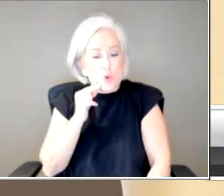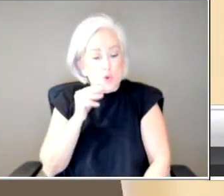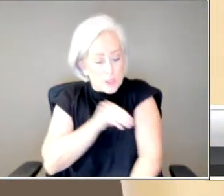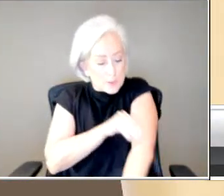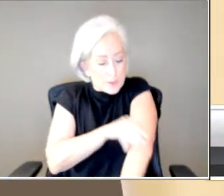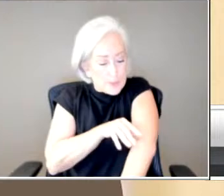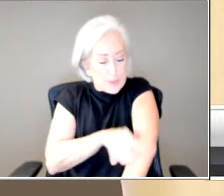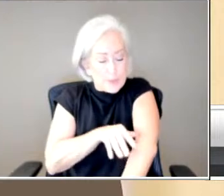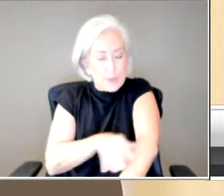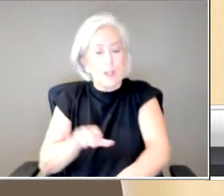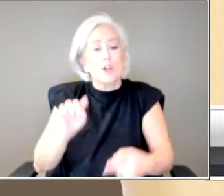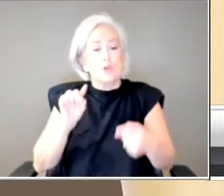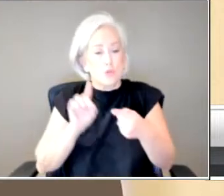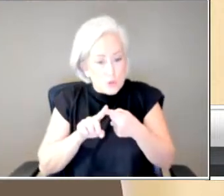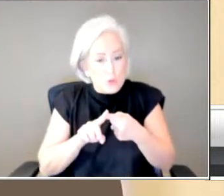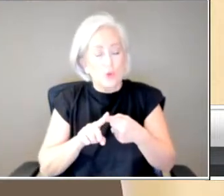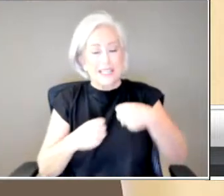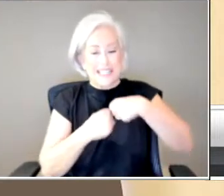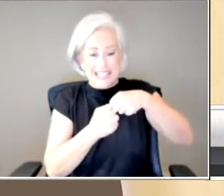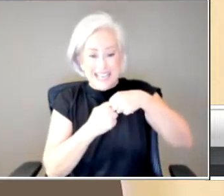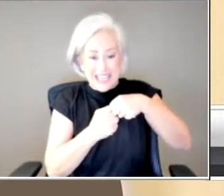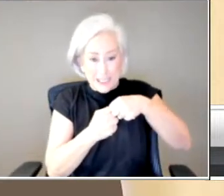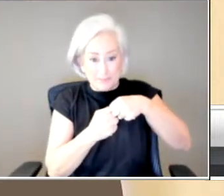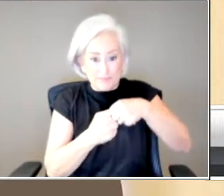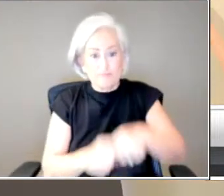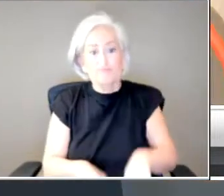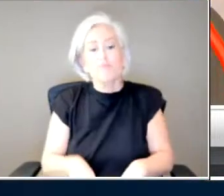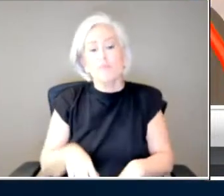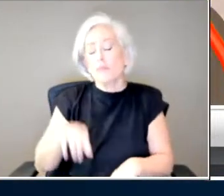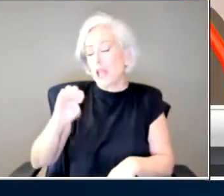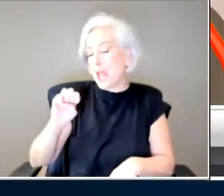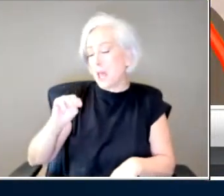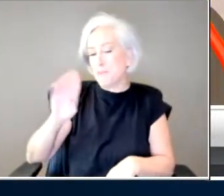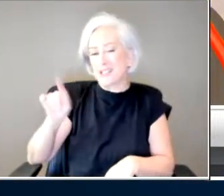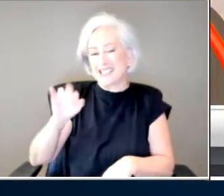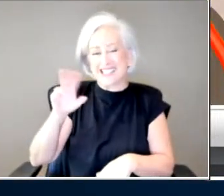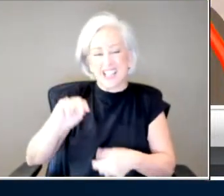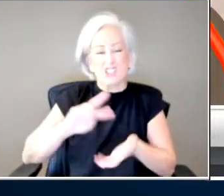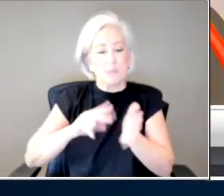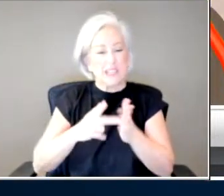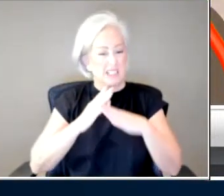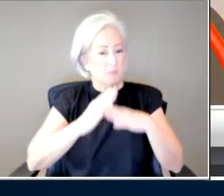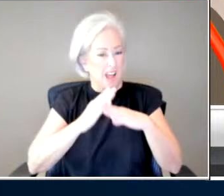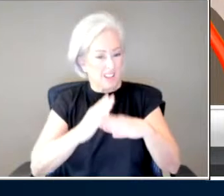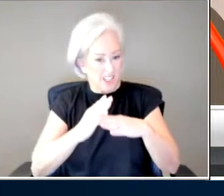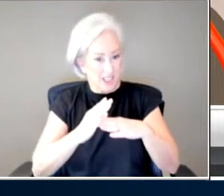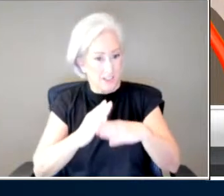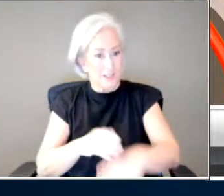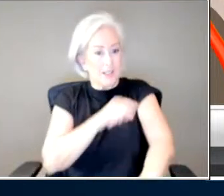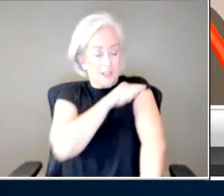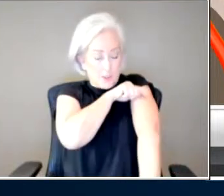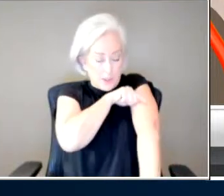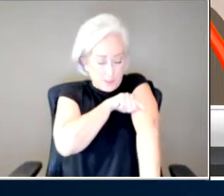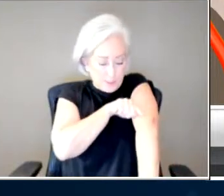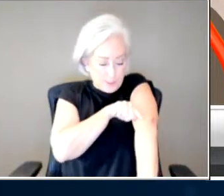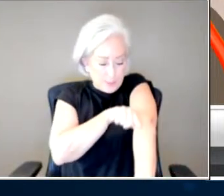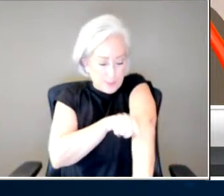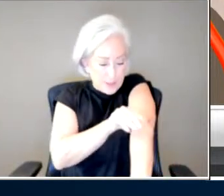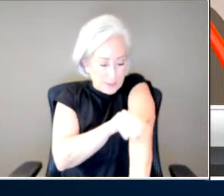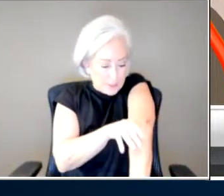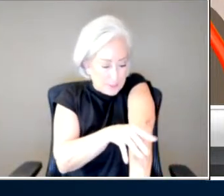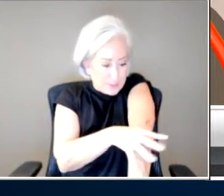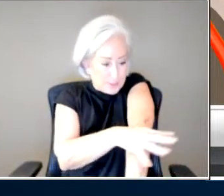what we do is we take a little tiny microcatheter out into those blood vessels, see the abnormal blood vessels that are new associated with pain